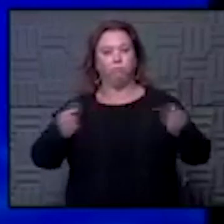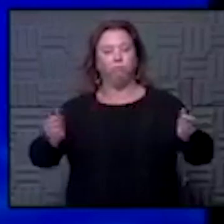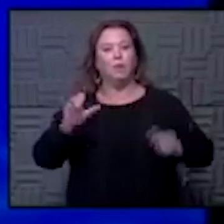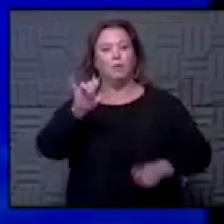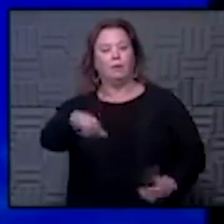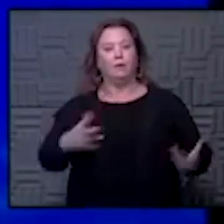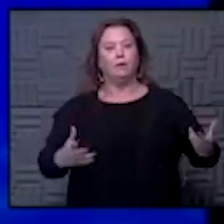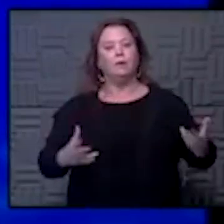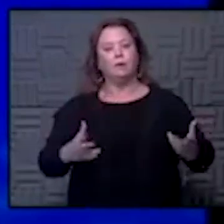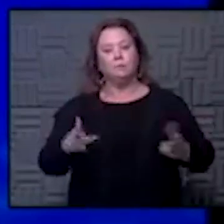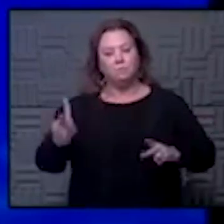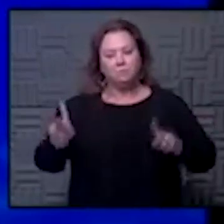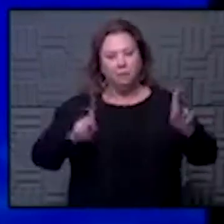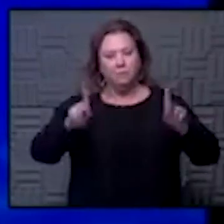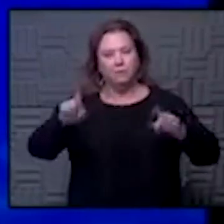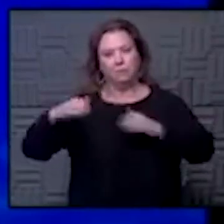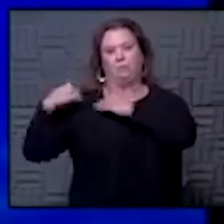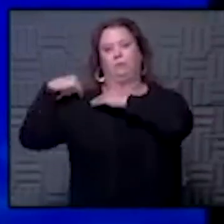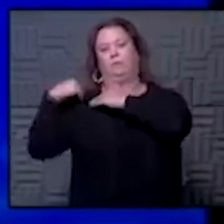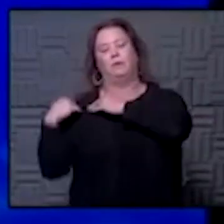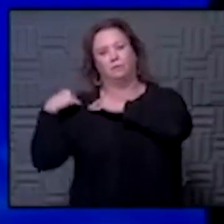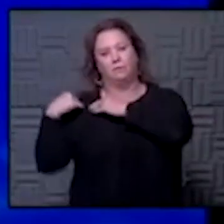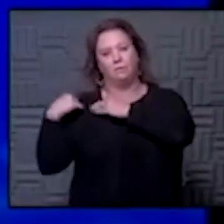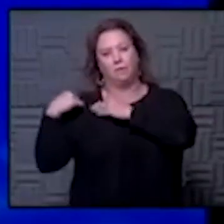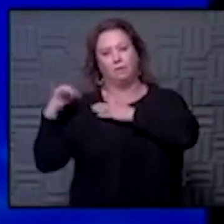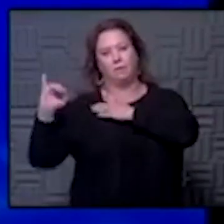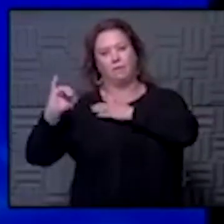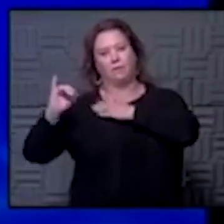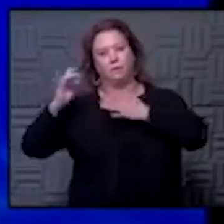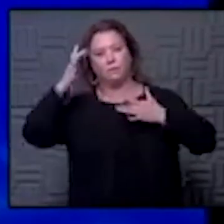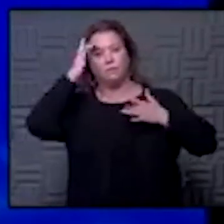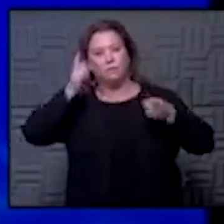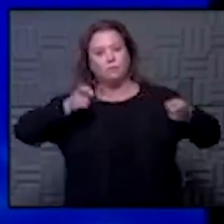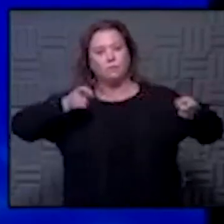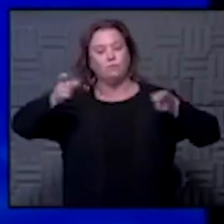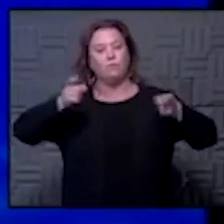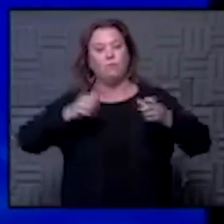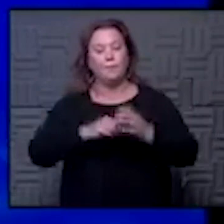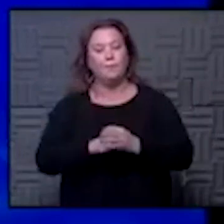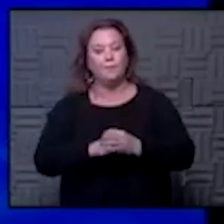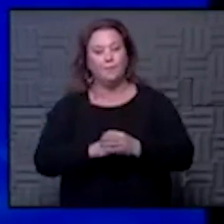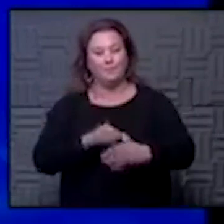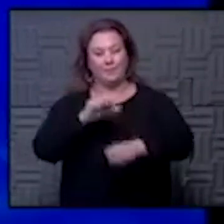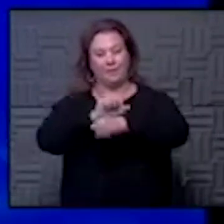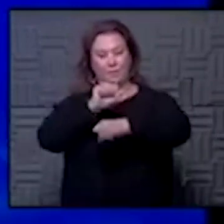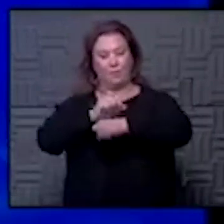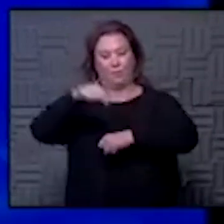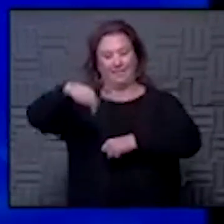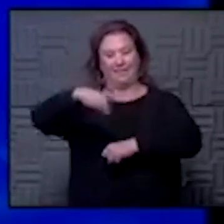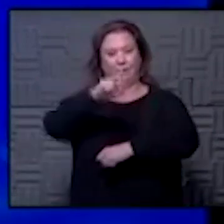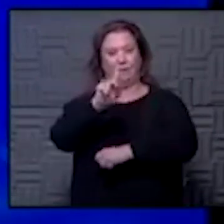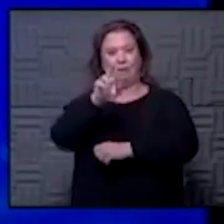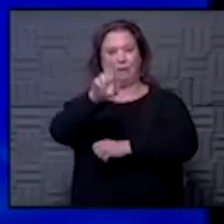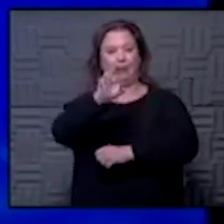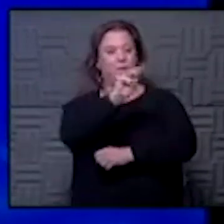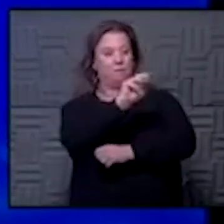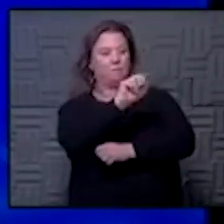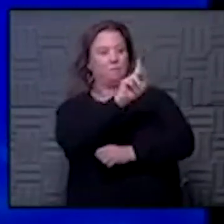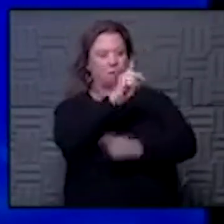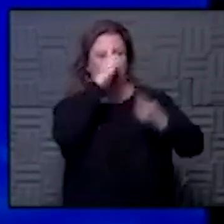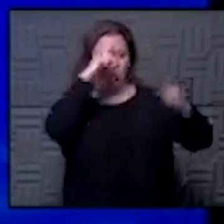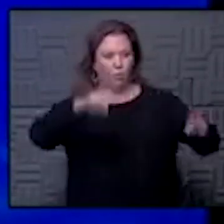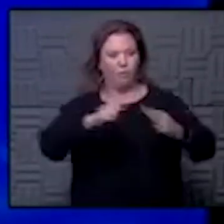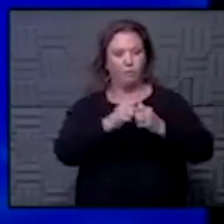really responsible about the rules of infection control. And you know how I know it works? Because right here in our hospital, and I know Mark would say the same